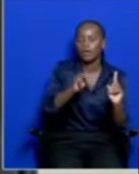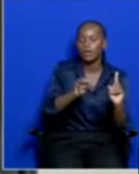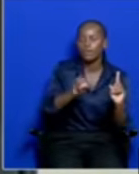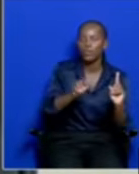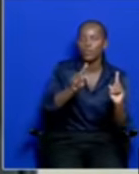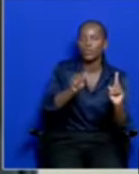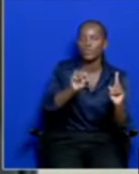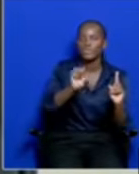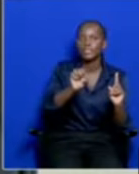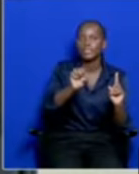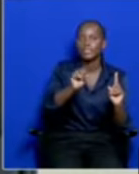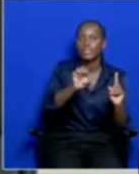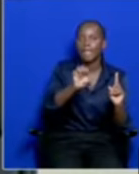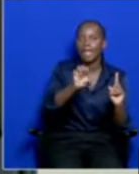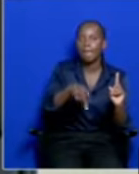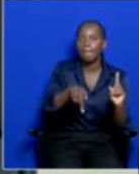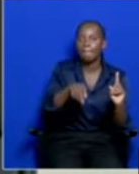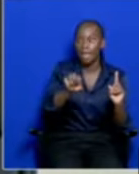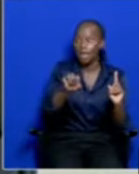the office most of the time.